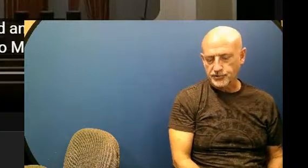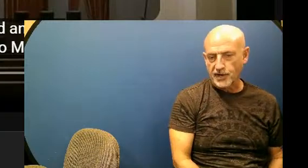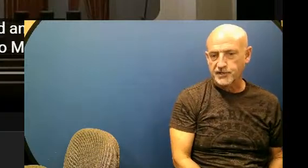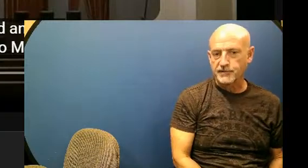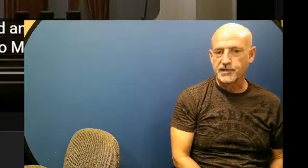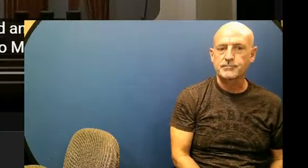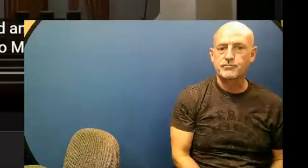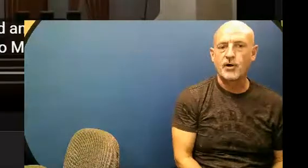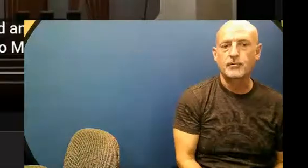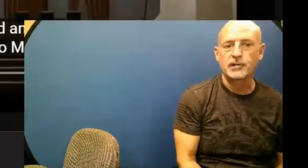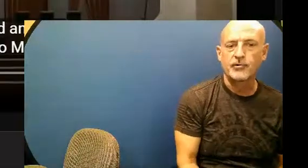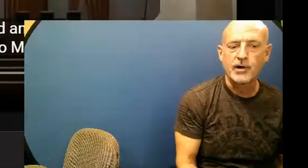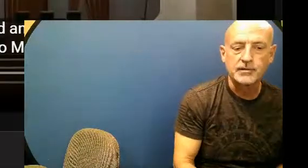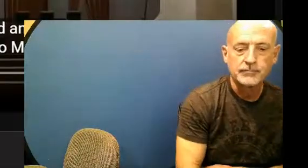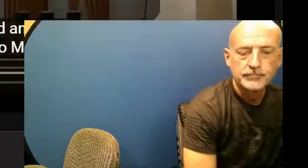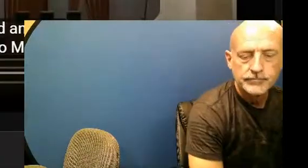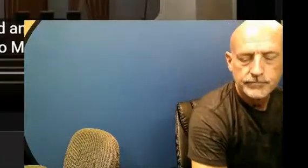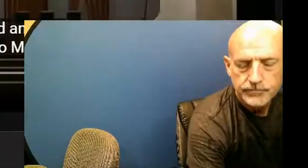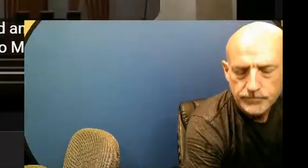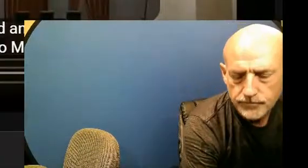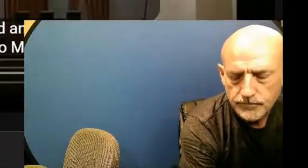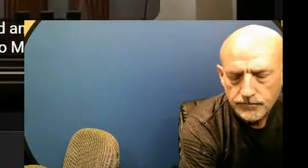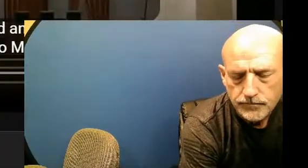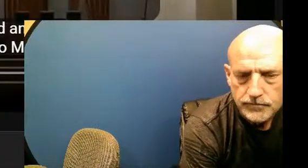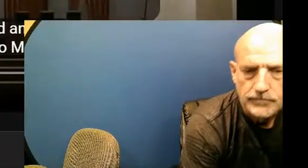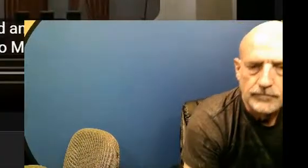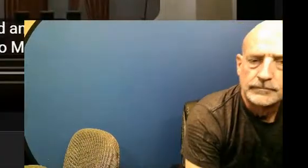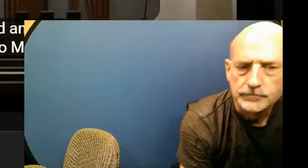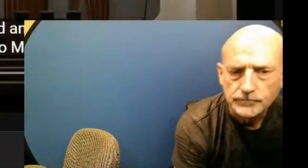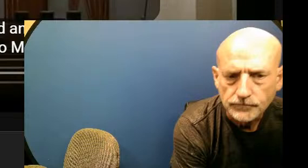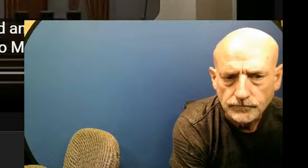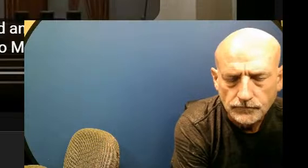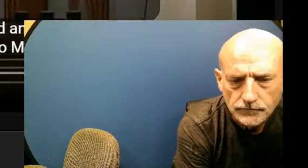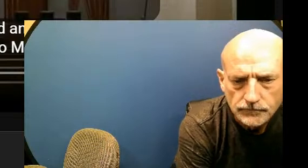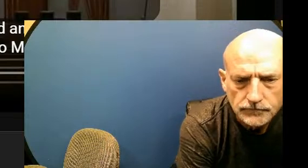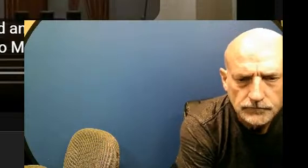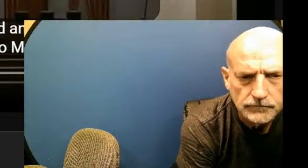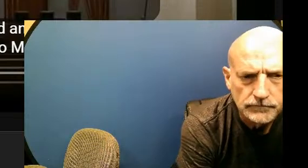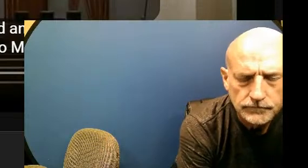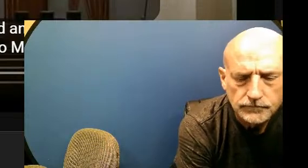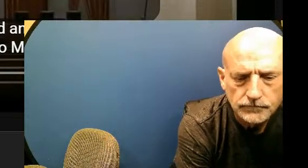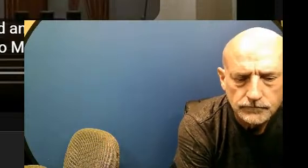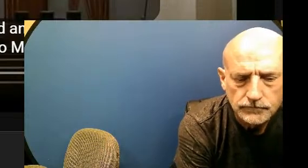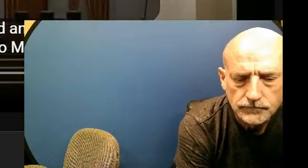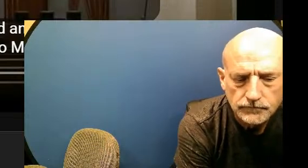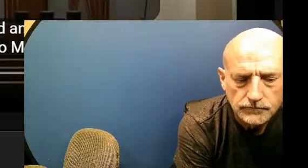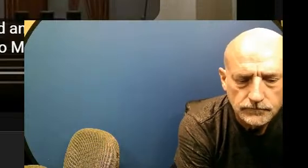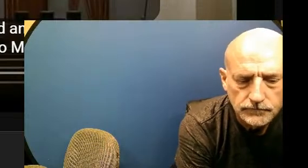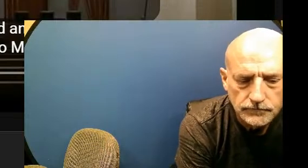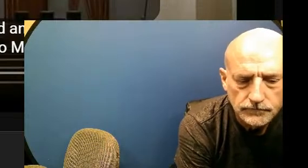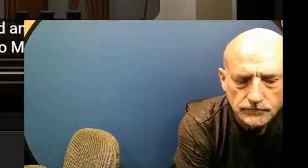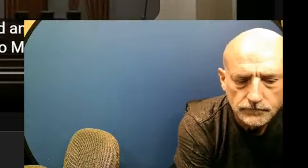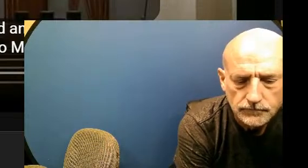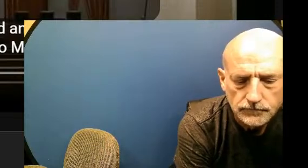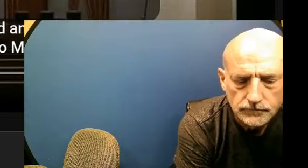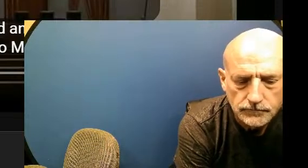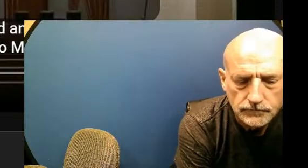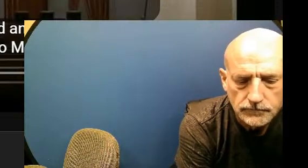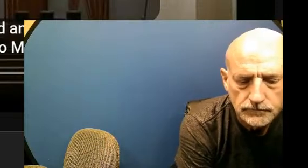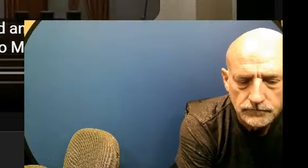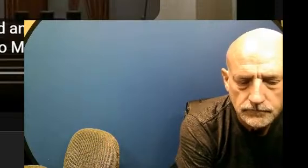organization perspective, he's back probably to correct. Some of the questions that Justice Barrett and Justice Kagan asked about the sort of